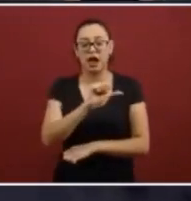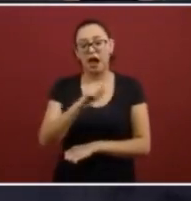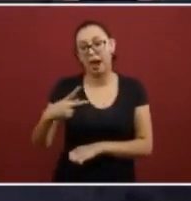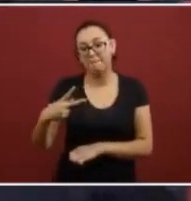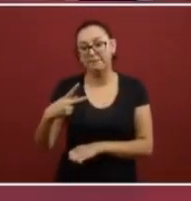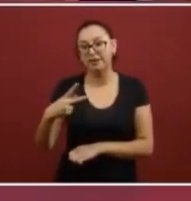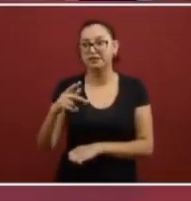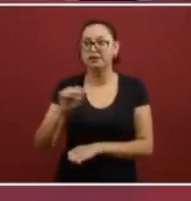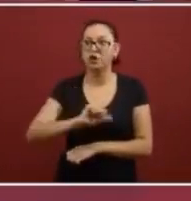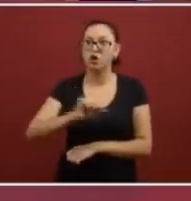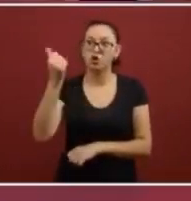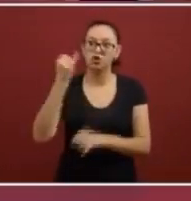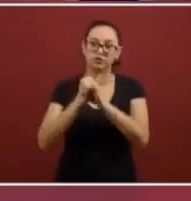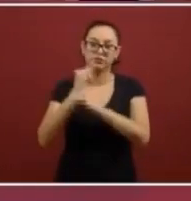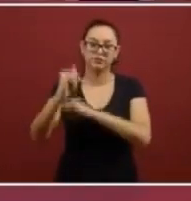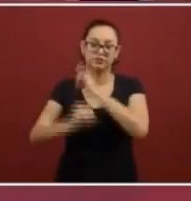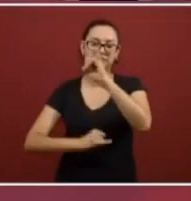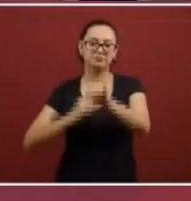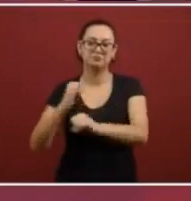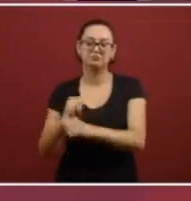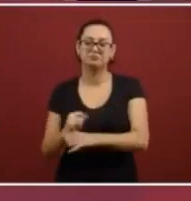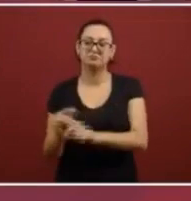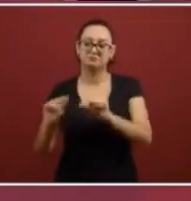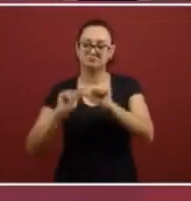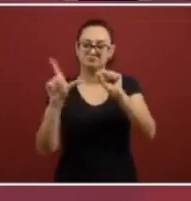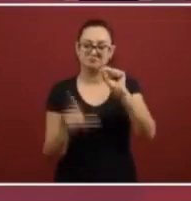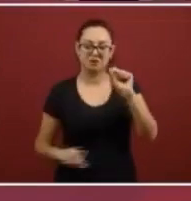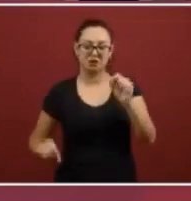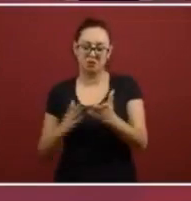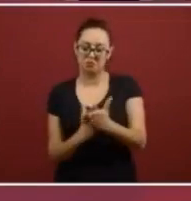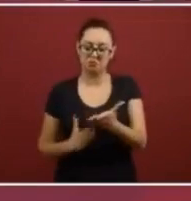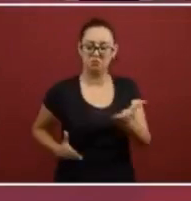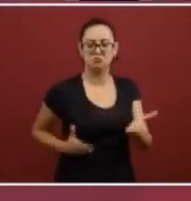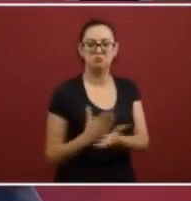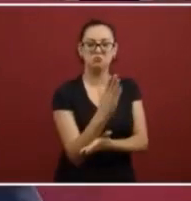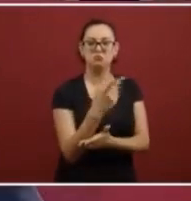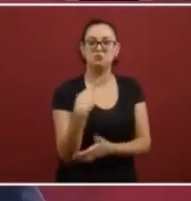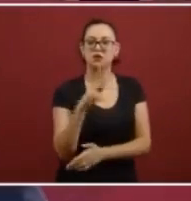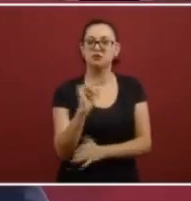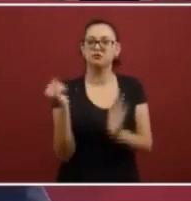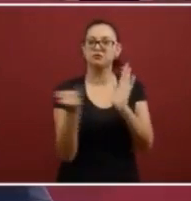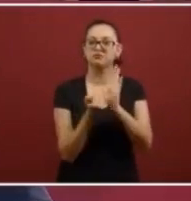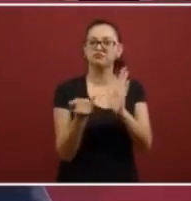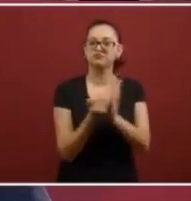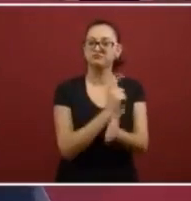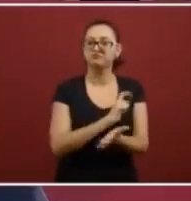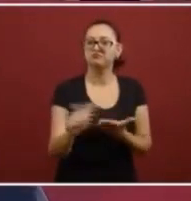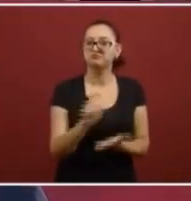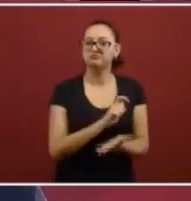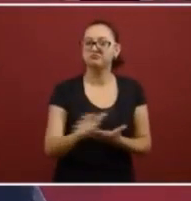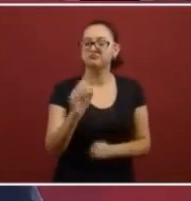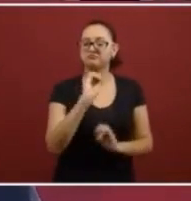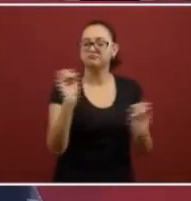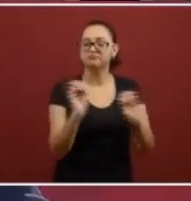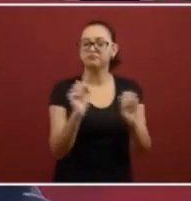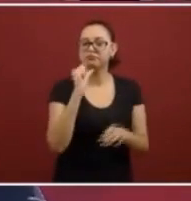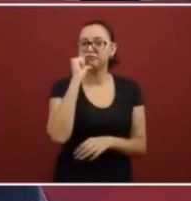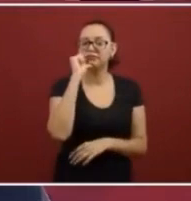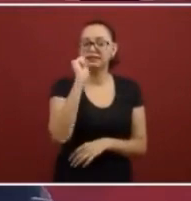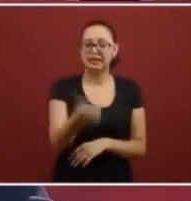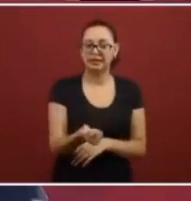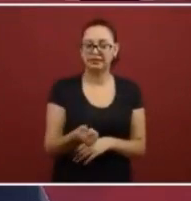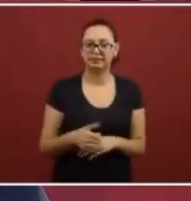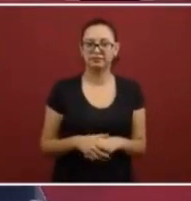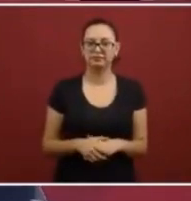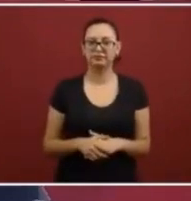multinacionales multinational, que no pagan, that are not no paying pagaban or were not paying impuestos taxes, y